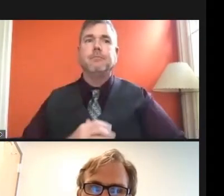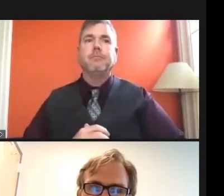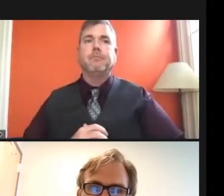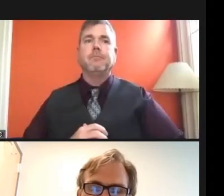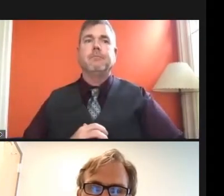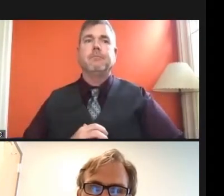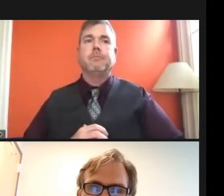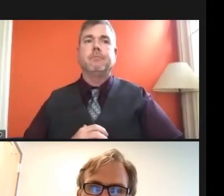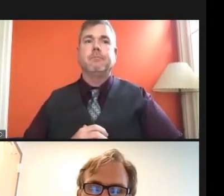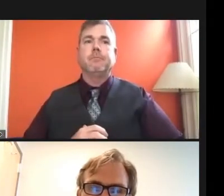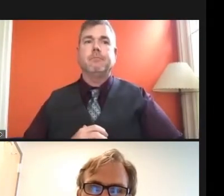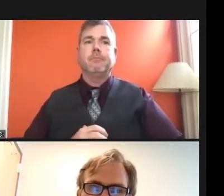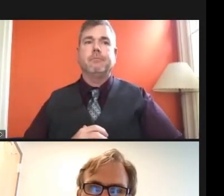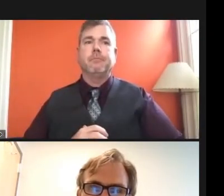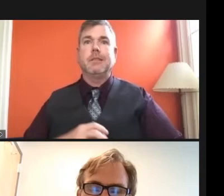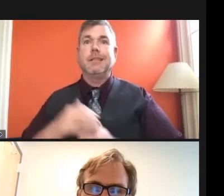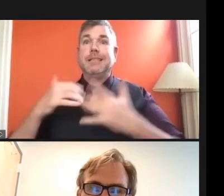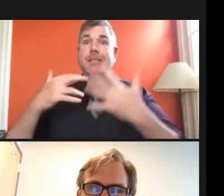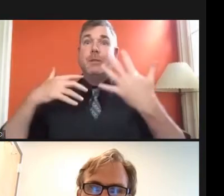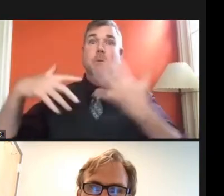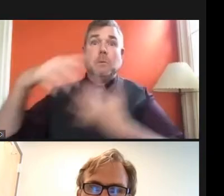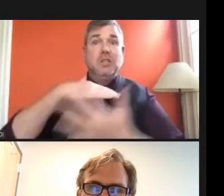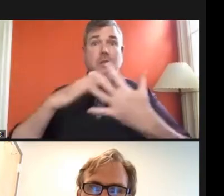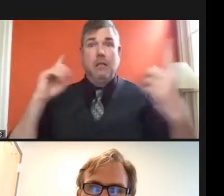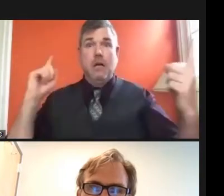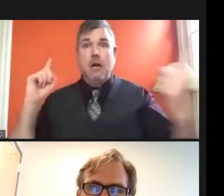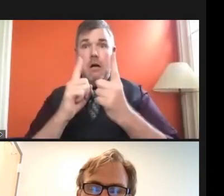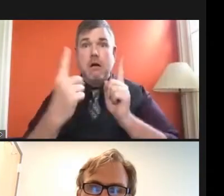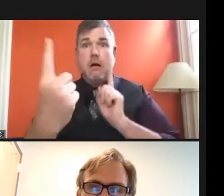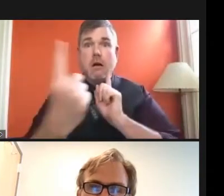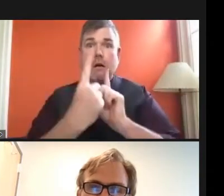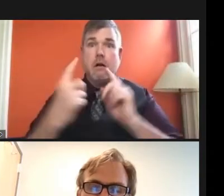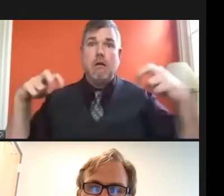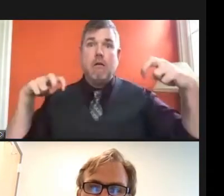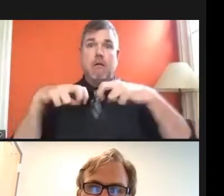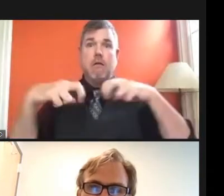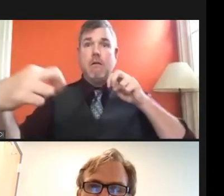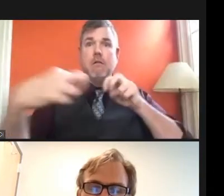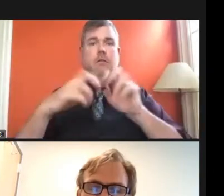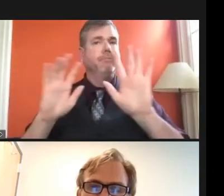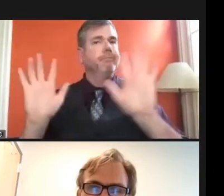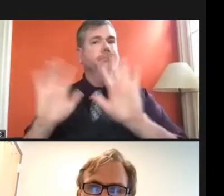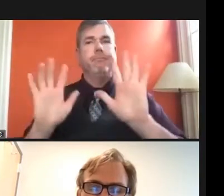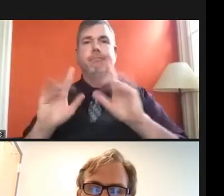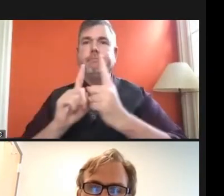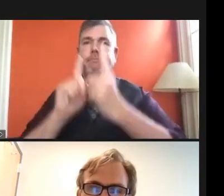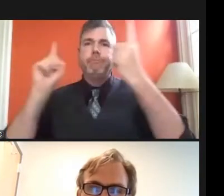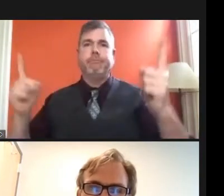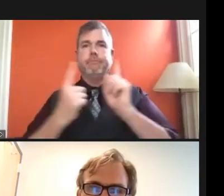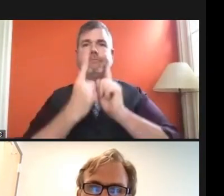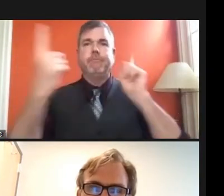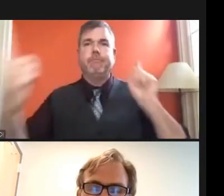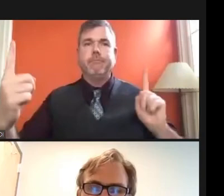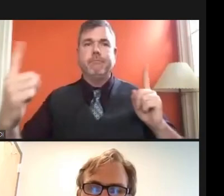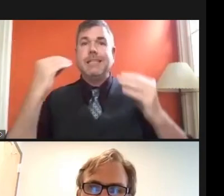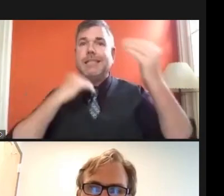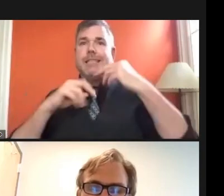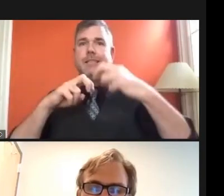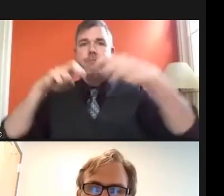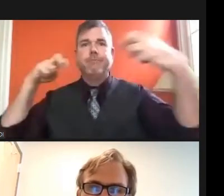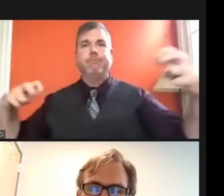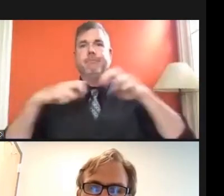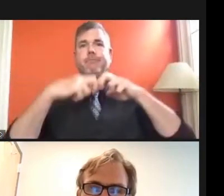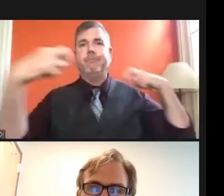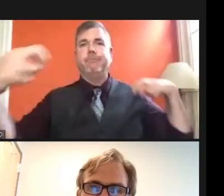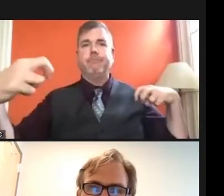to reopen, we really have to have people owning the fact that they continue to mask. And if they don't do that, it's going to be really hard.